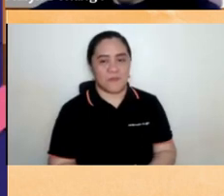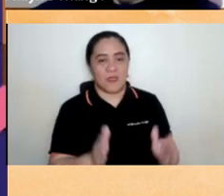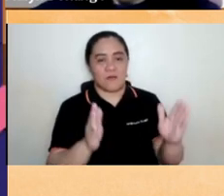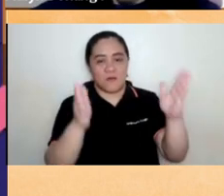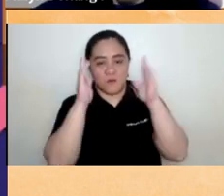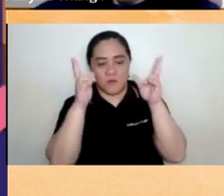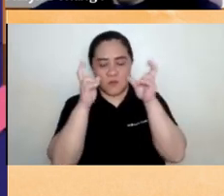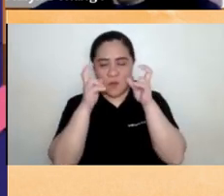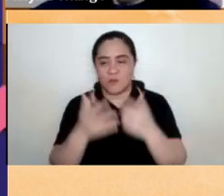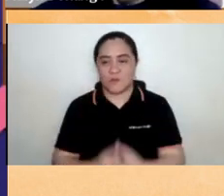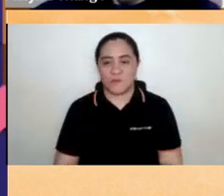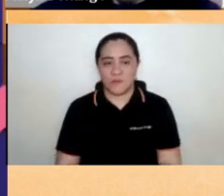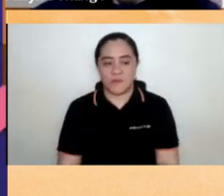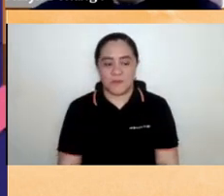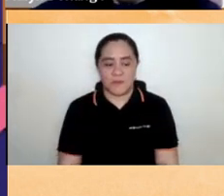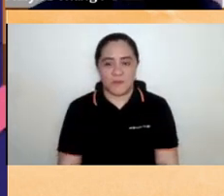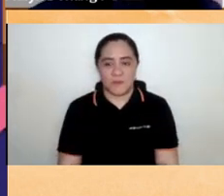present.